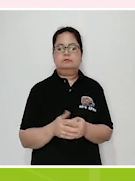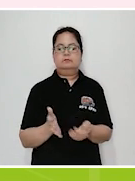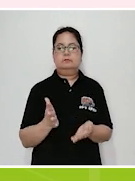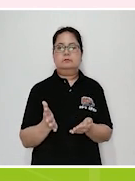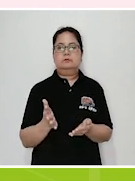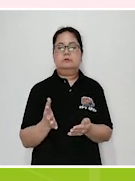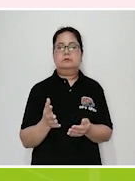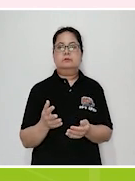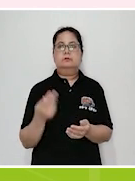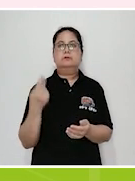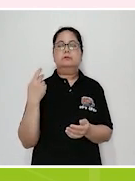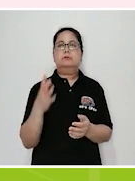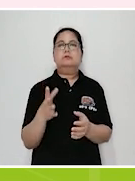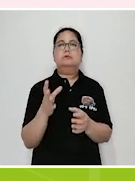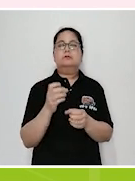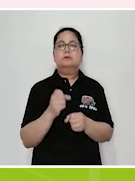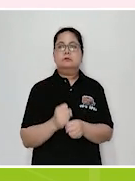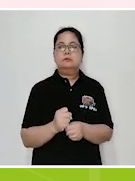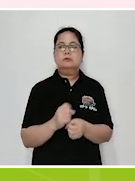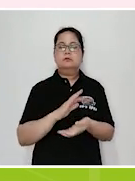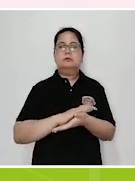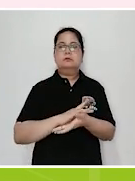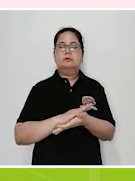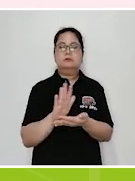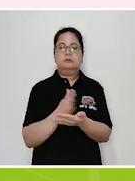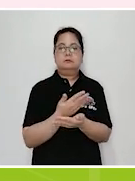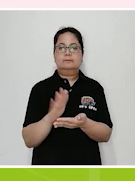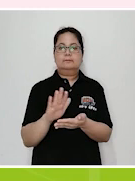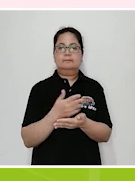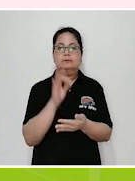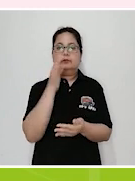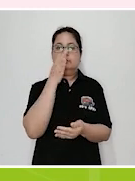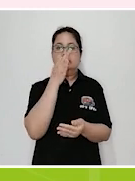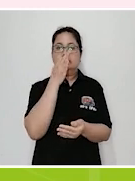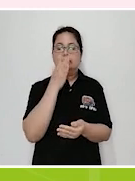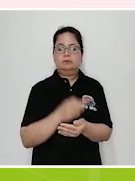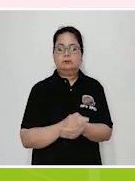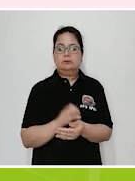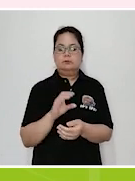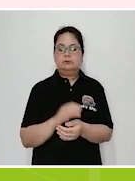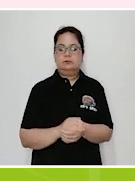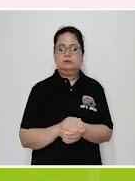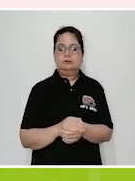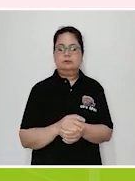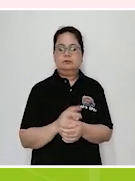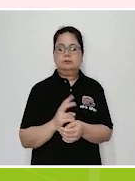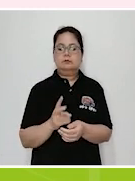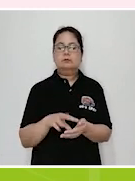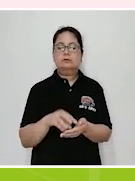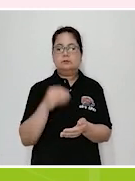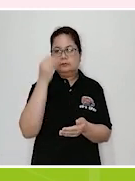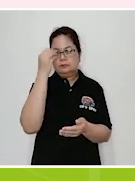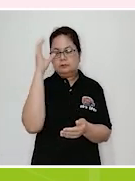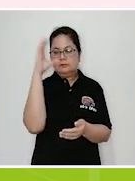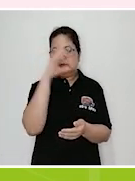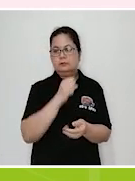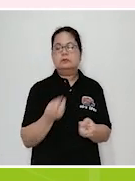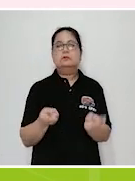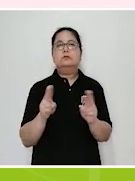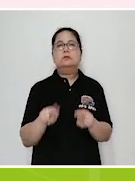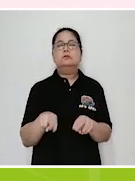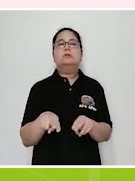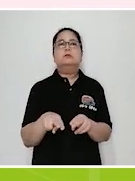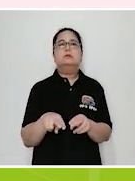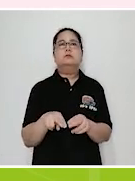They might catch COVID-19 since they will share food. C. Learning to predict